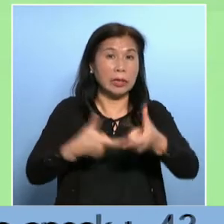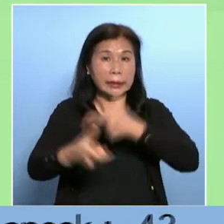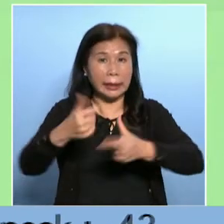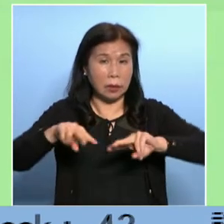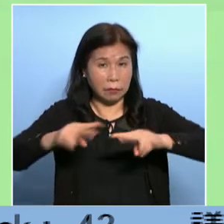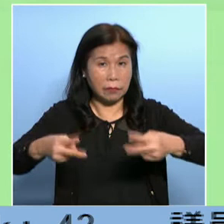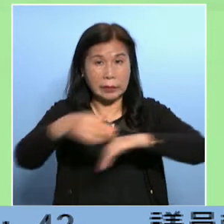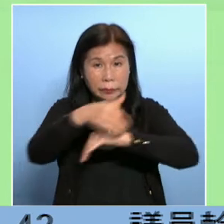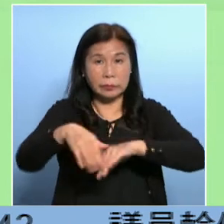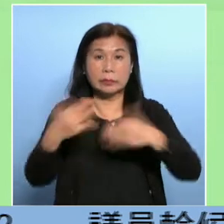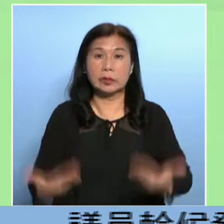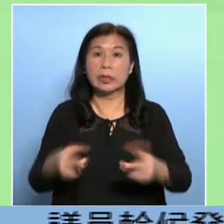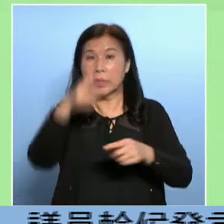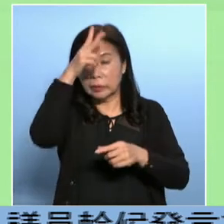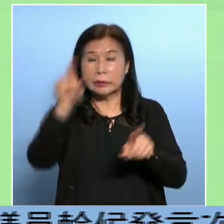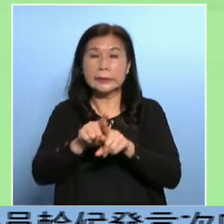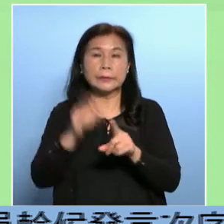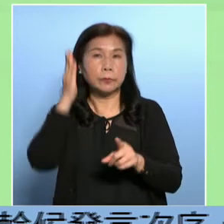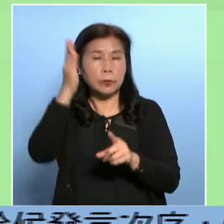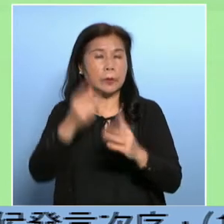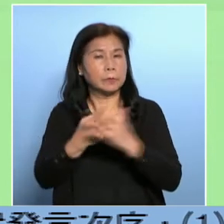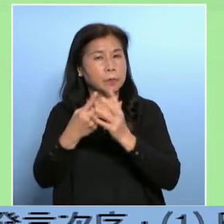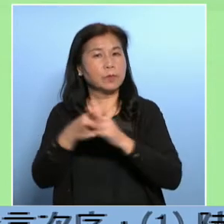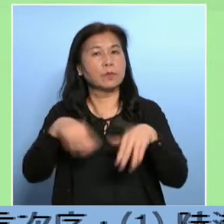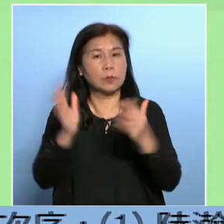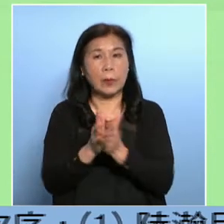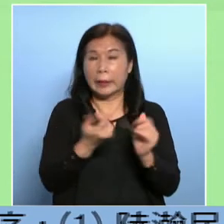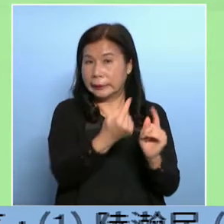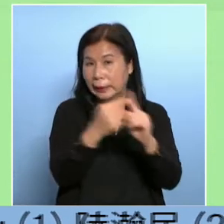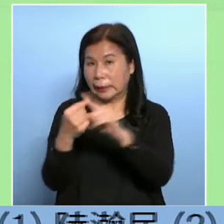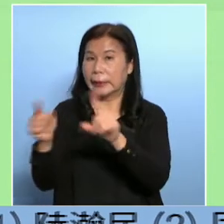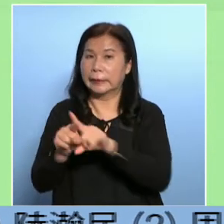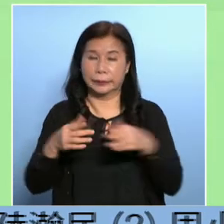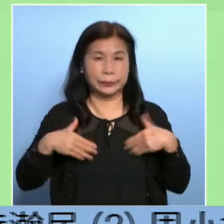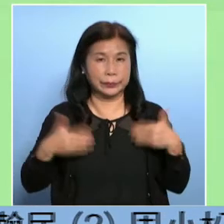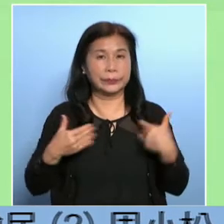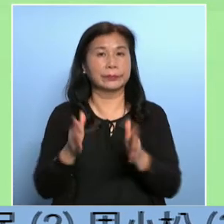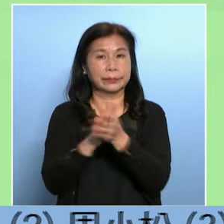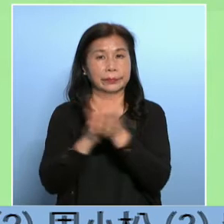address deep-rooted problems and demonstrating the government perseverance.